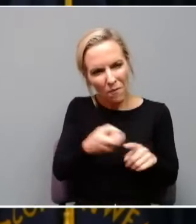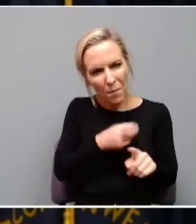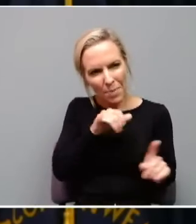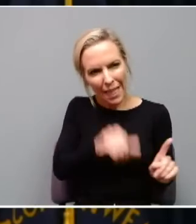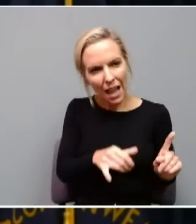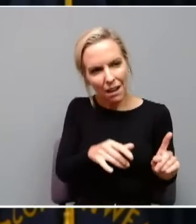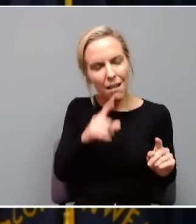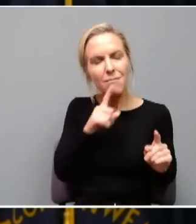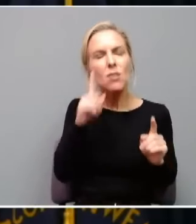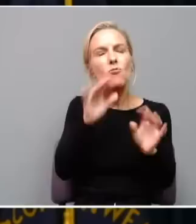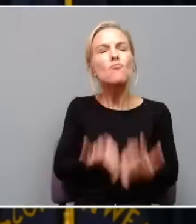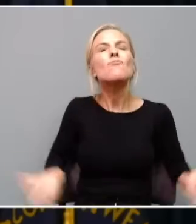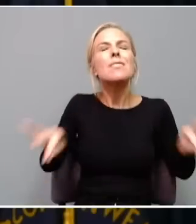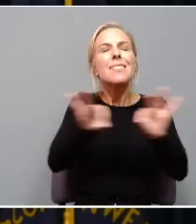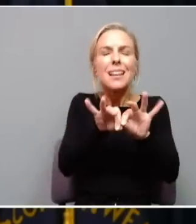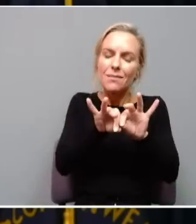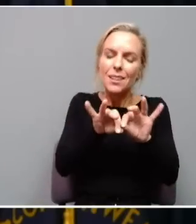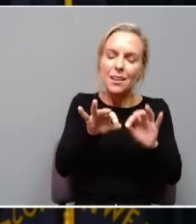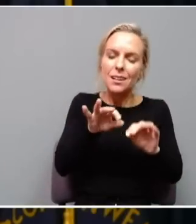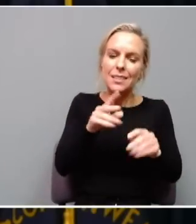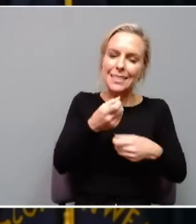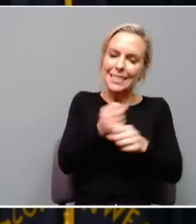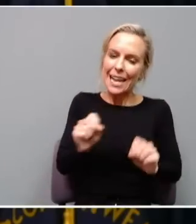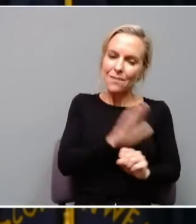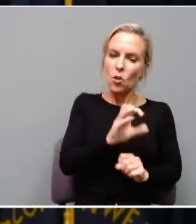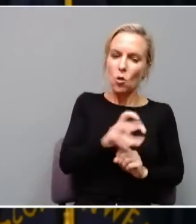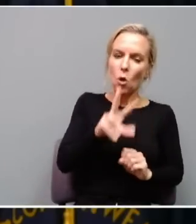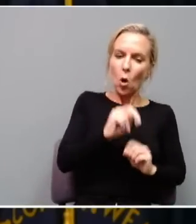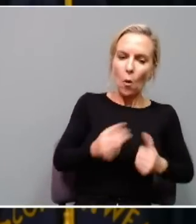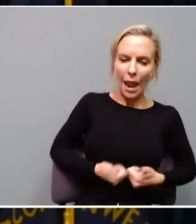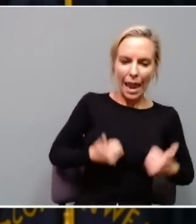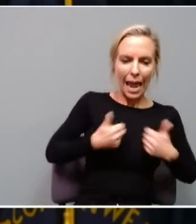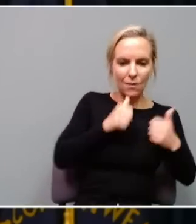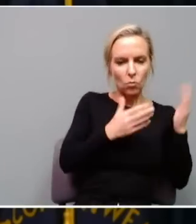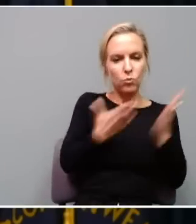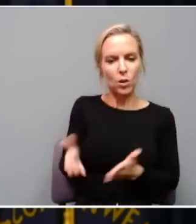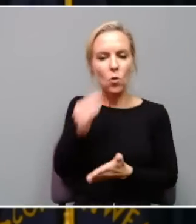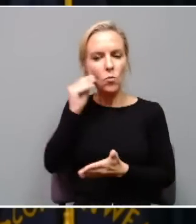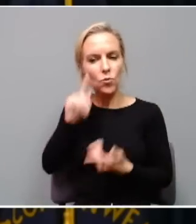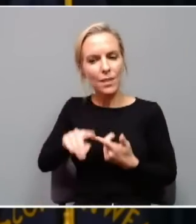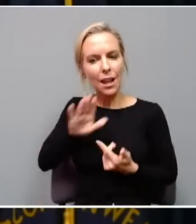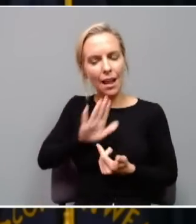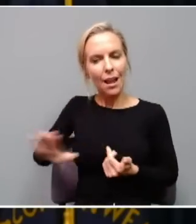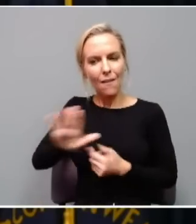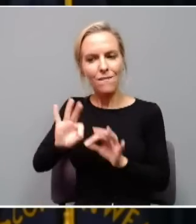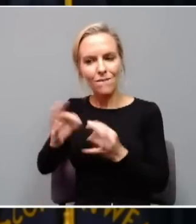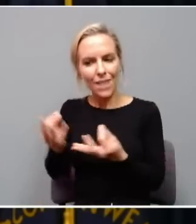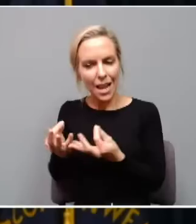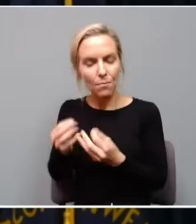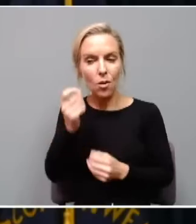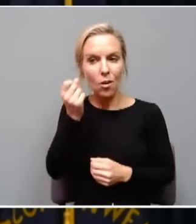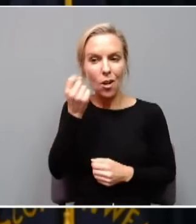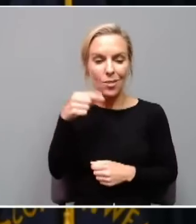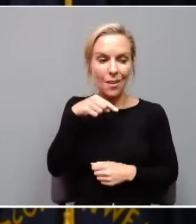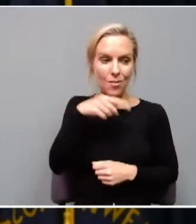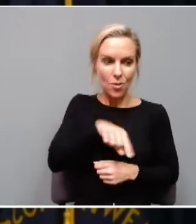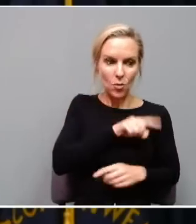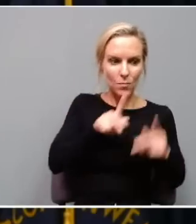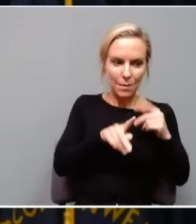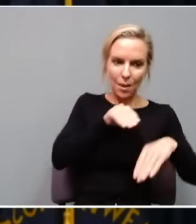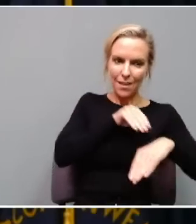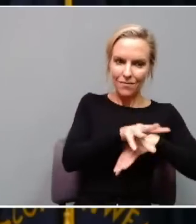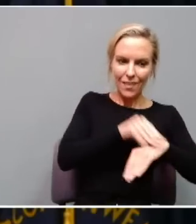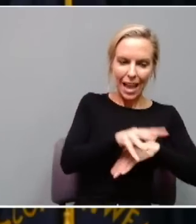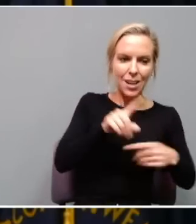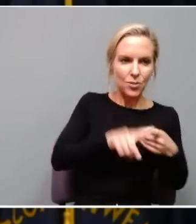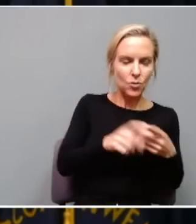get vaccinated to save their own lives, to not bring it home to their families. But remember, these are also the folks that are giving advice to so many other